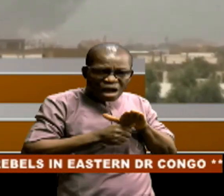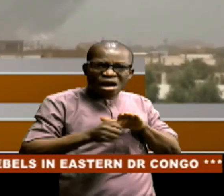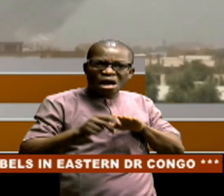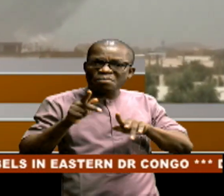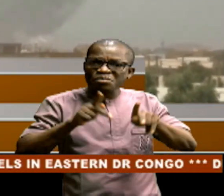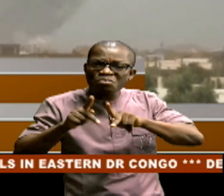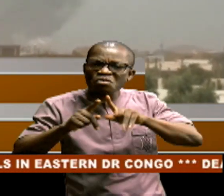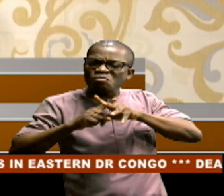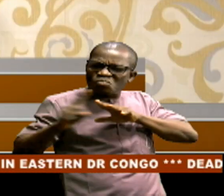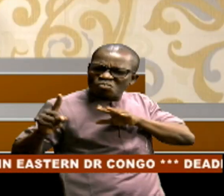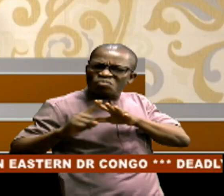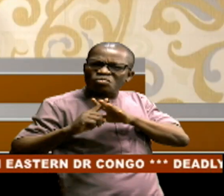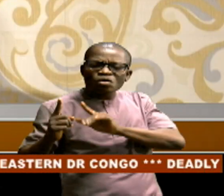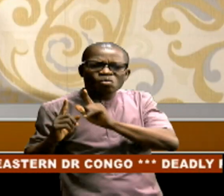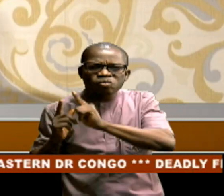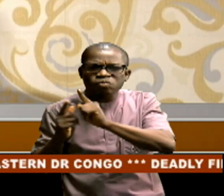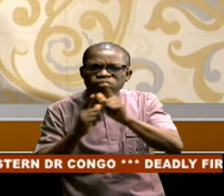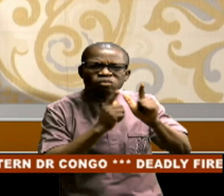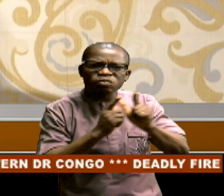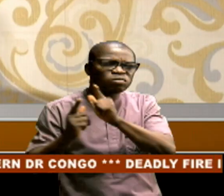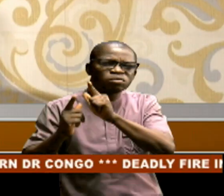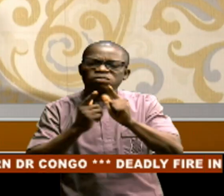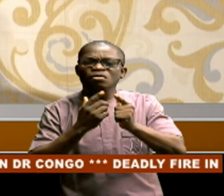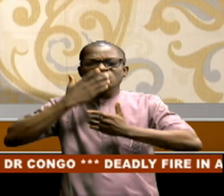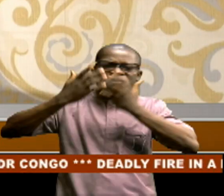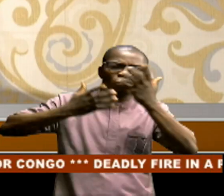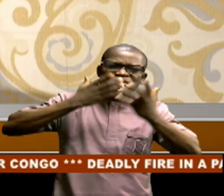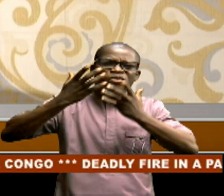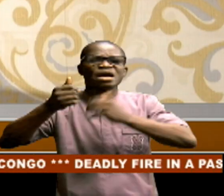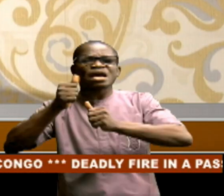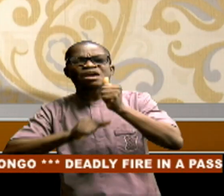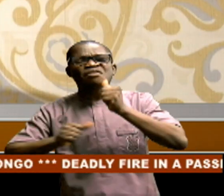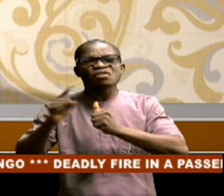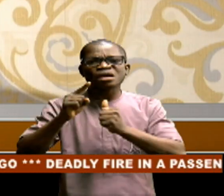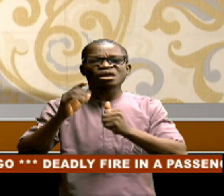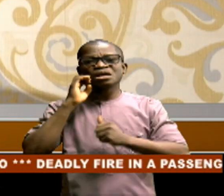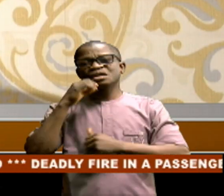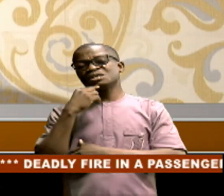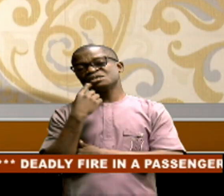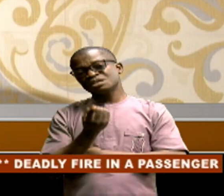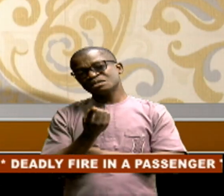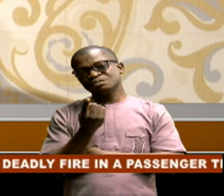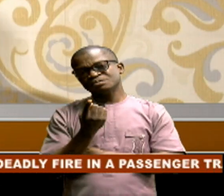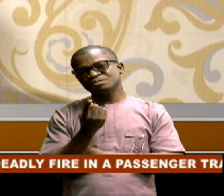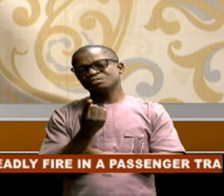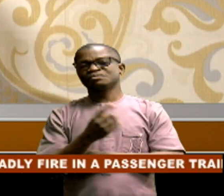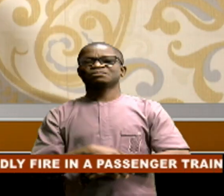fleeing. There were bullets flying and smoke everywhere, he said.